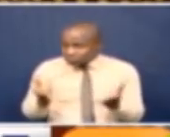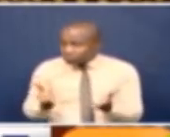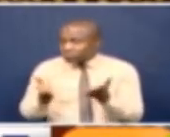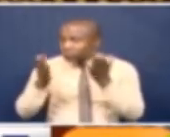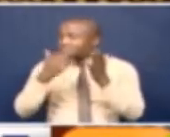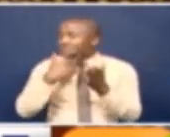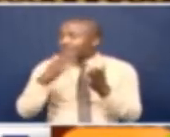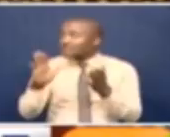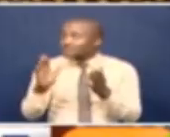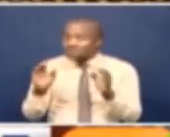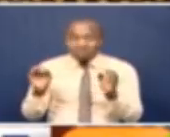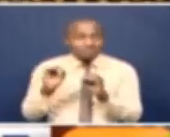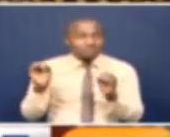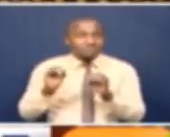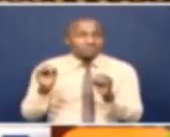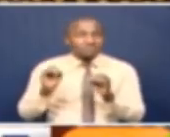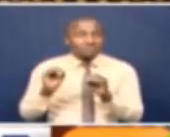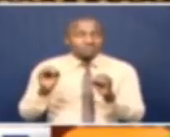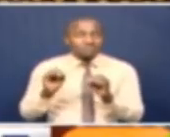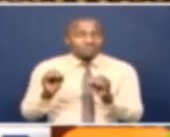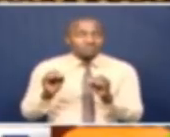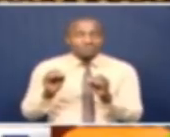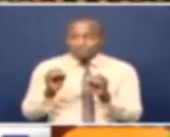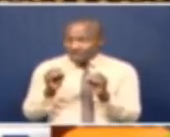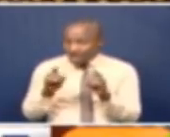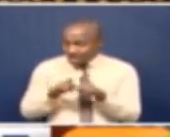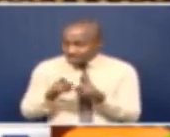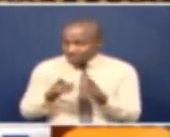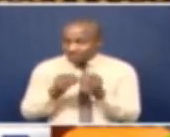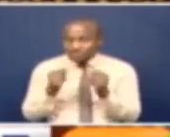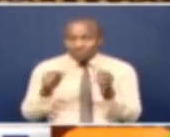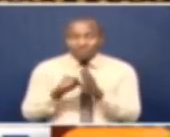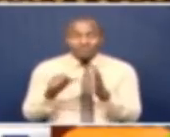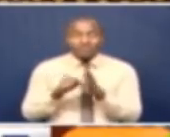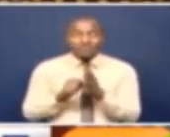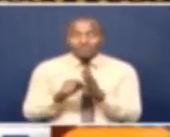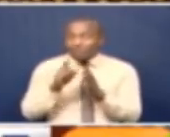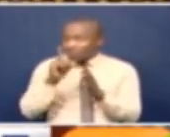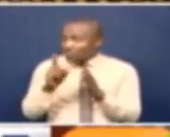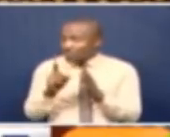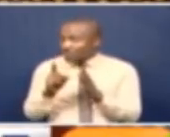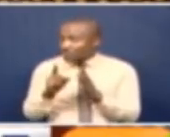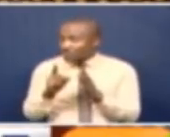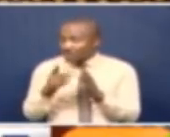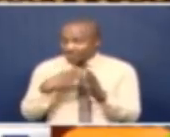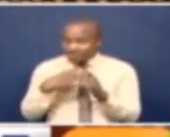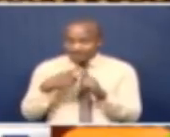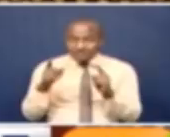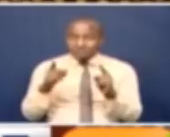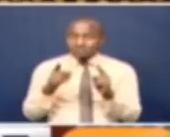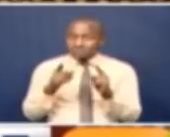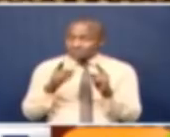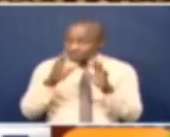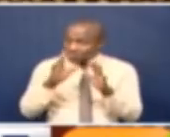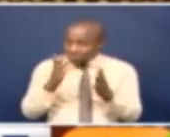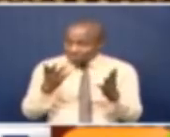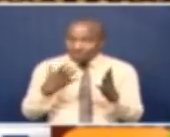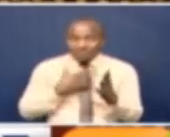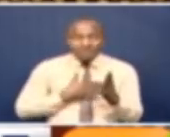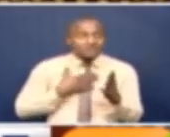hatred with a bid to solve a problem. And one of the but fundamentally, don't